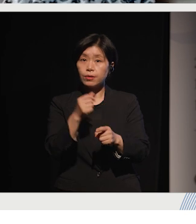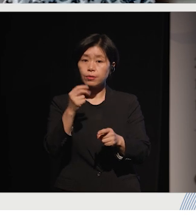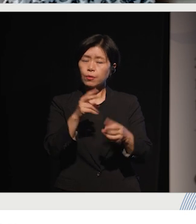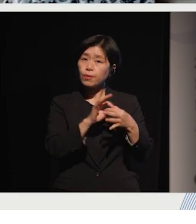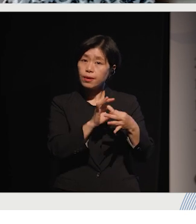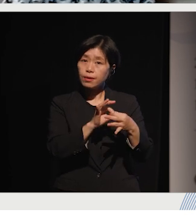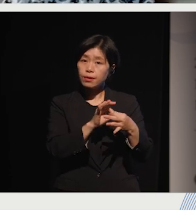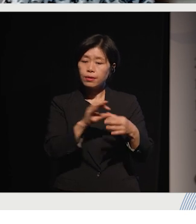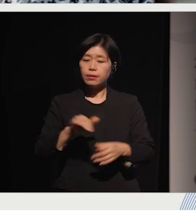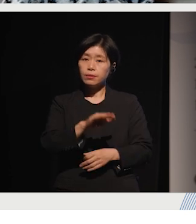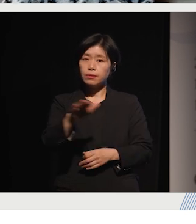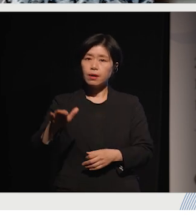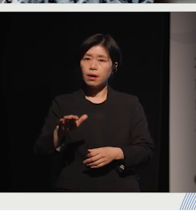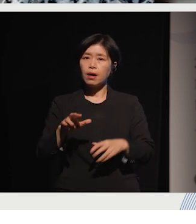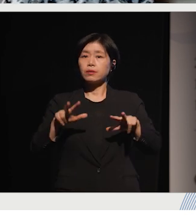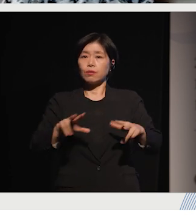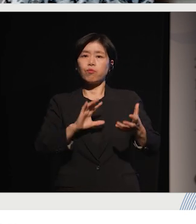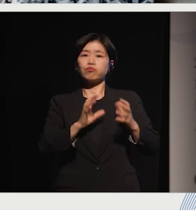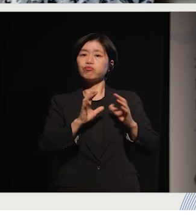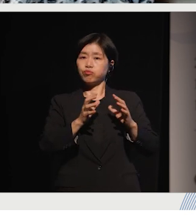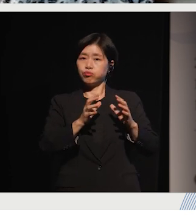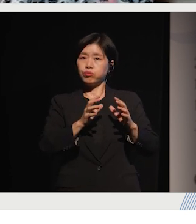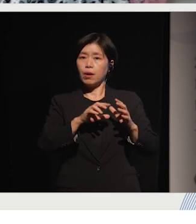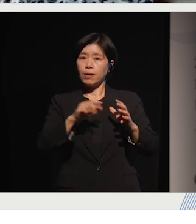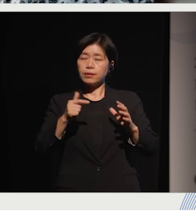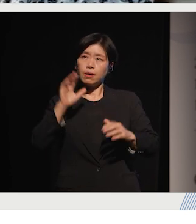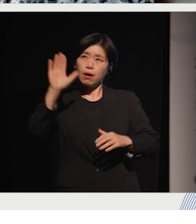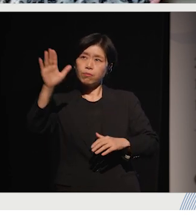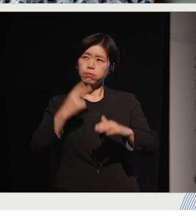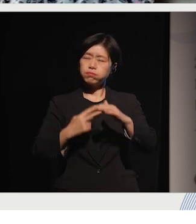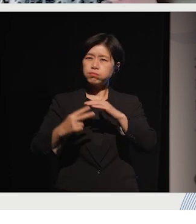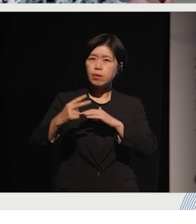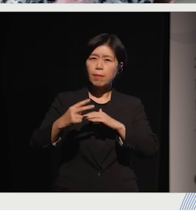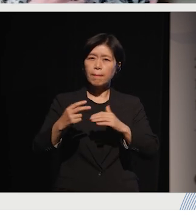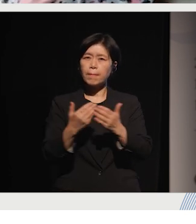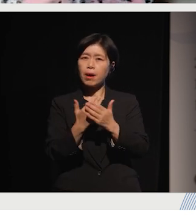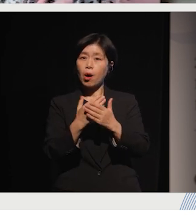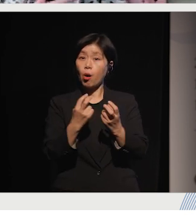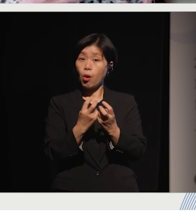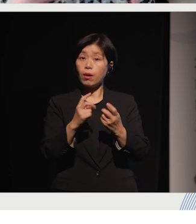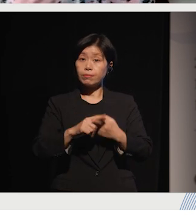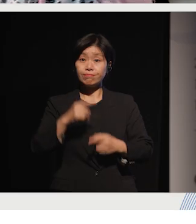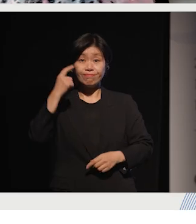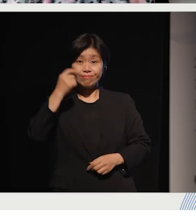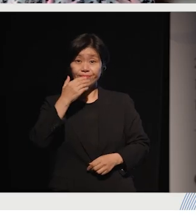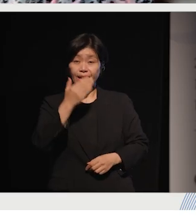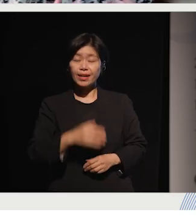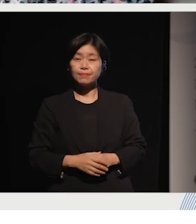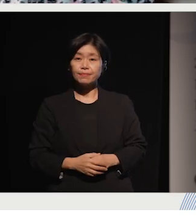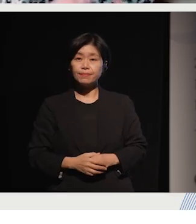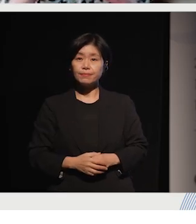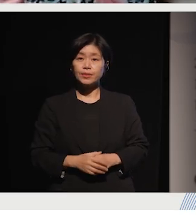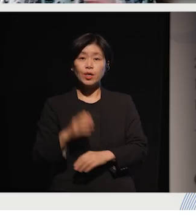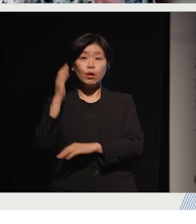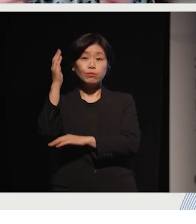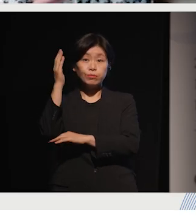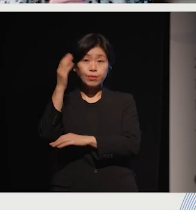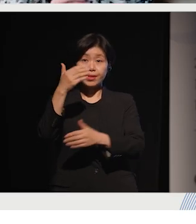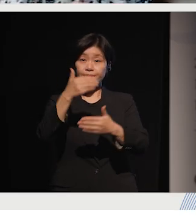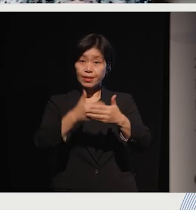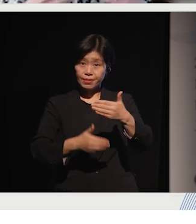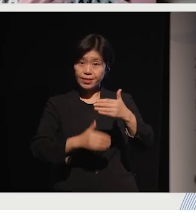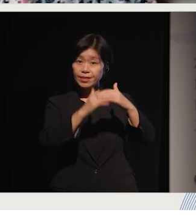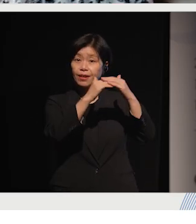we're talking about when we think about accessibility. But the rest of my presentation is going to be talking about how